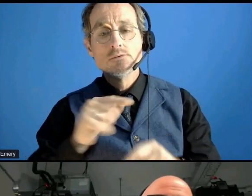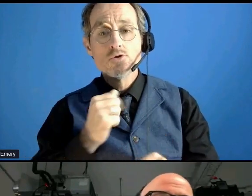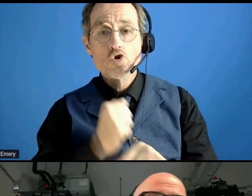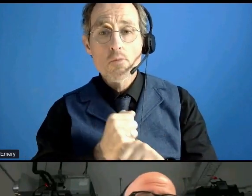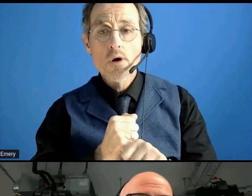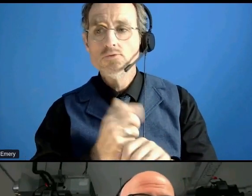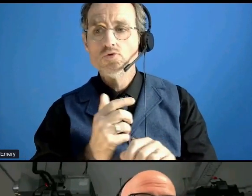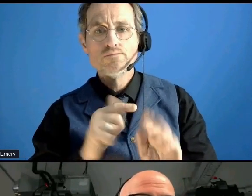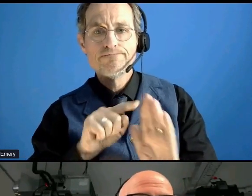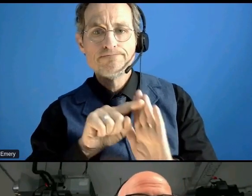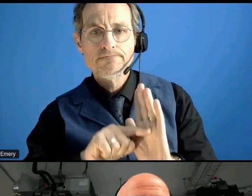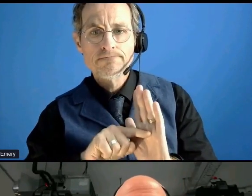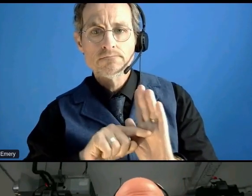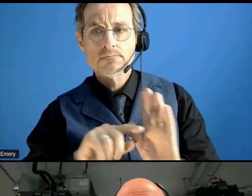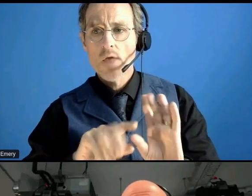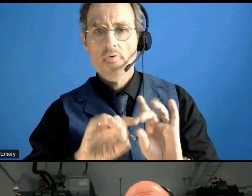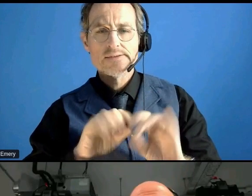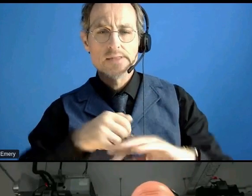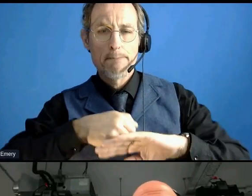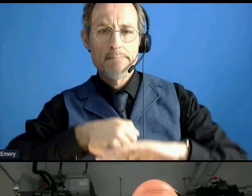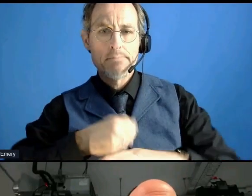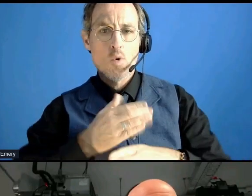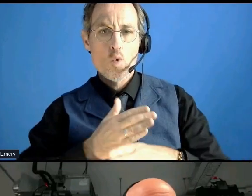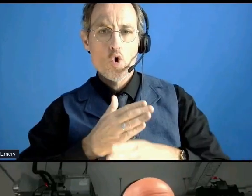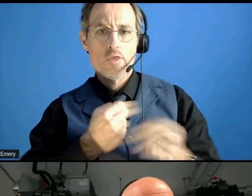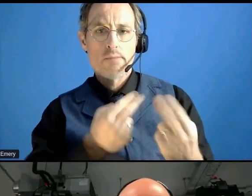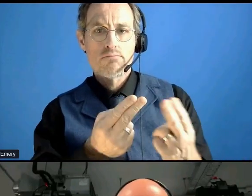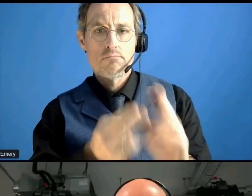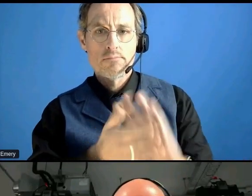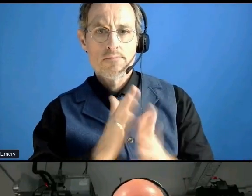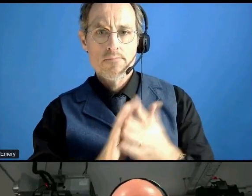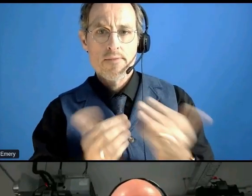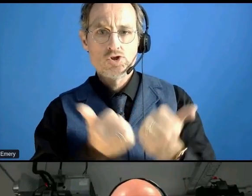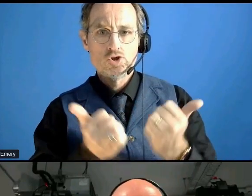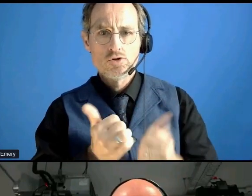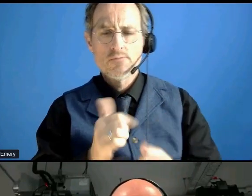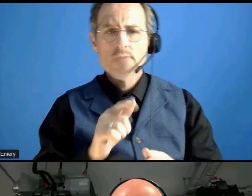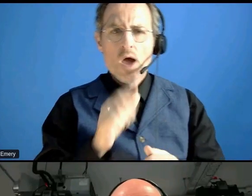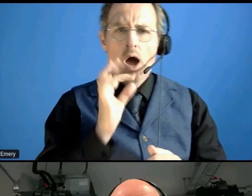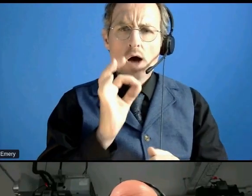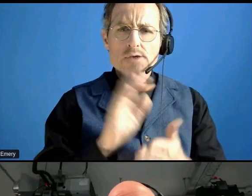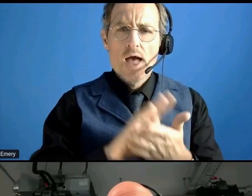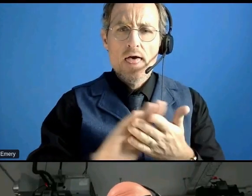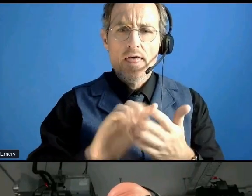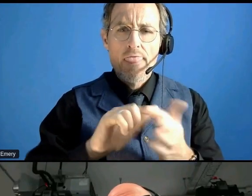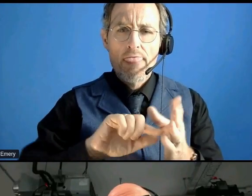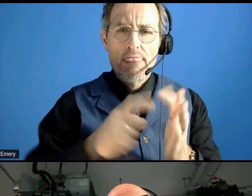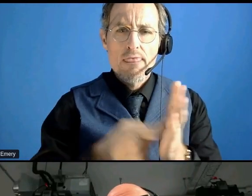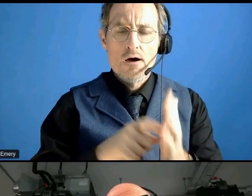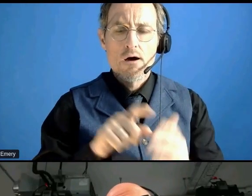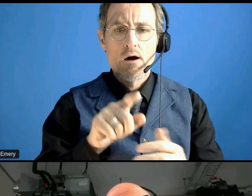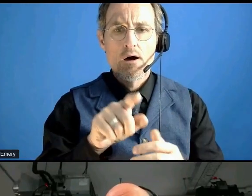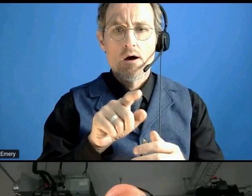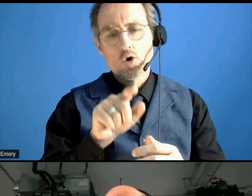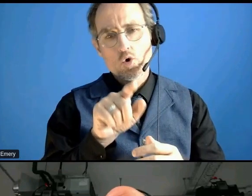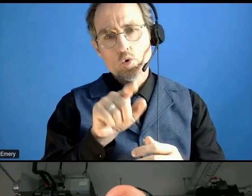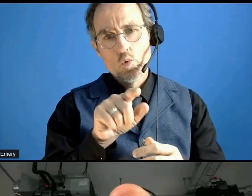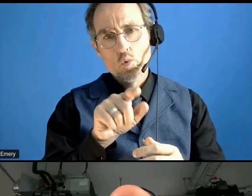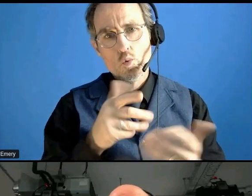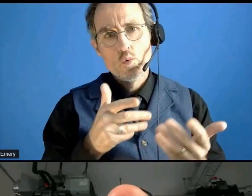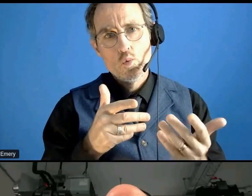product, to use your services, and to come on your journey, which everybody wants. Journey.